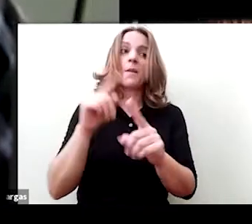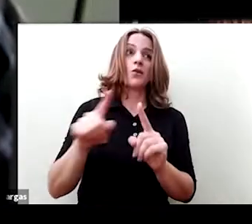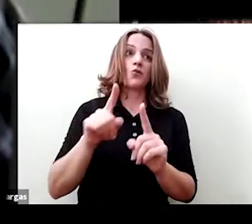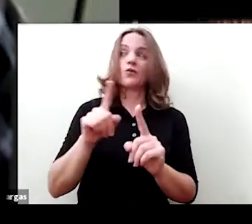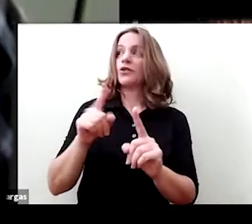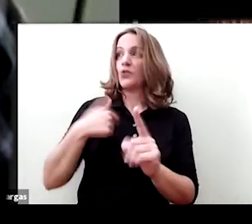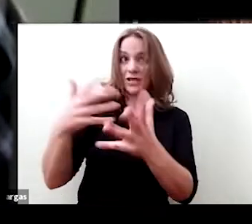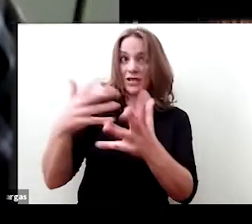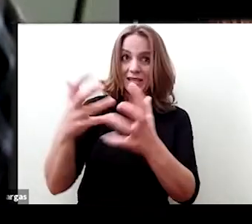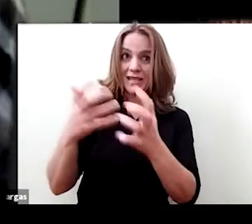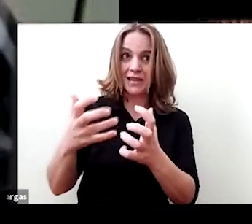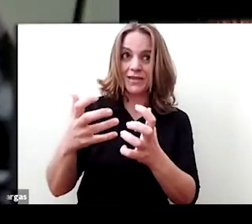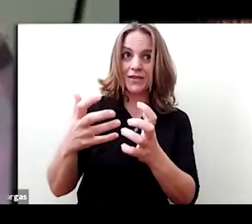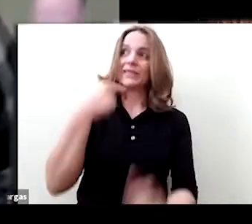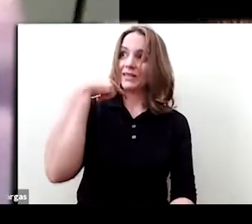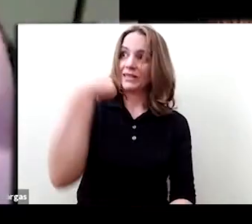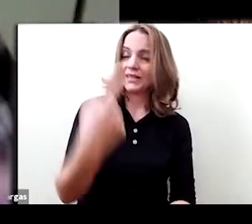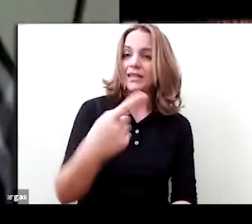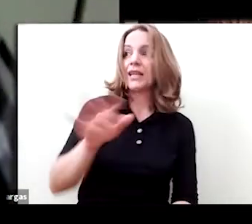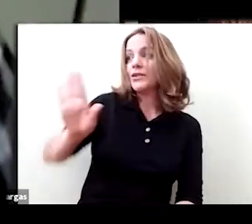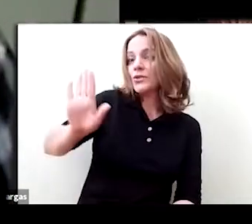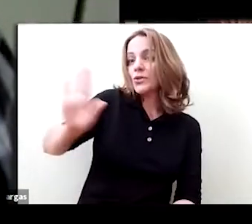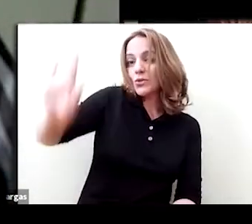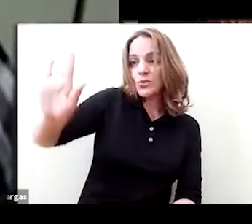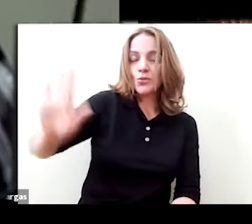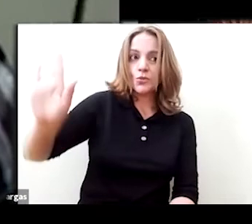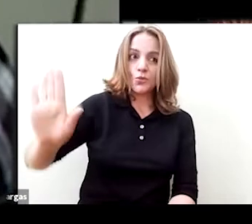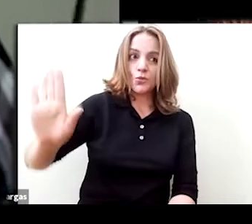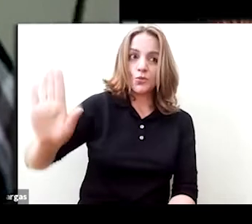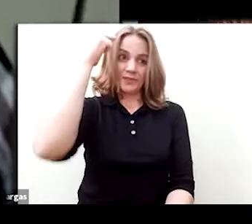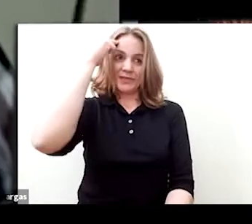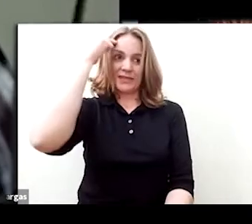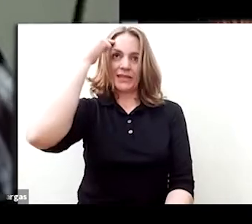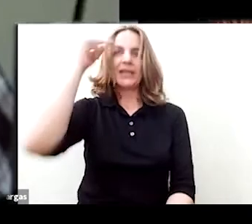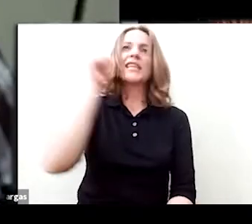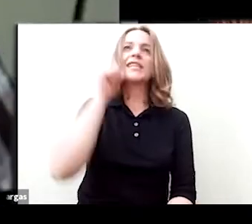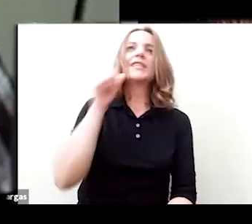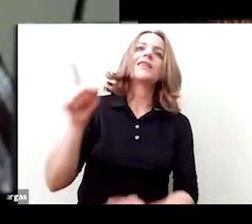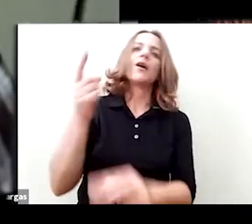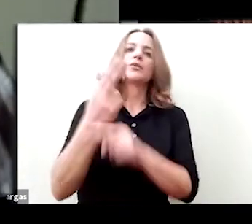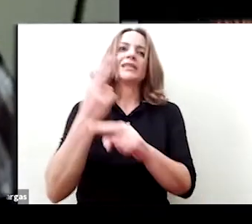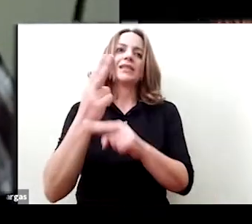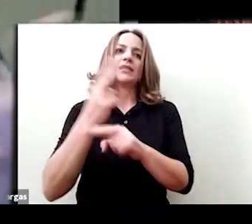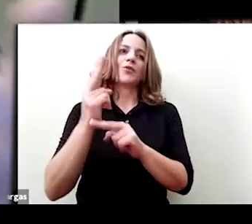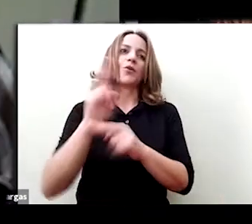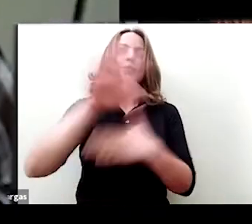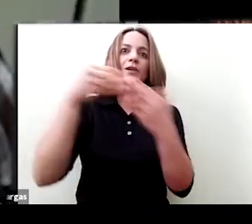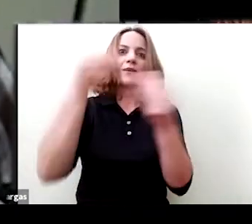of using the entire spectrum of resources that are available at Centro, archival